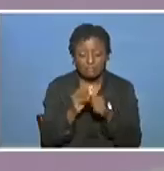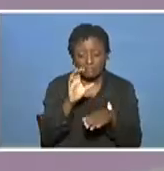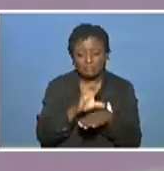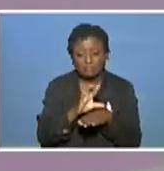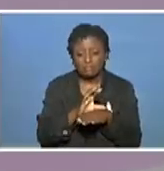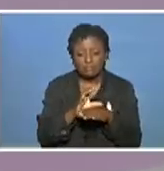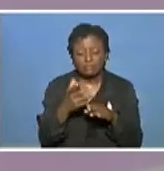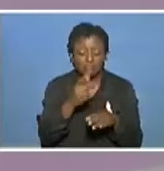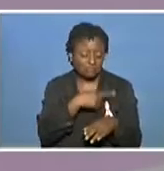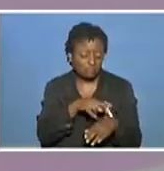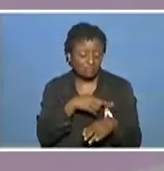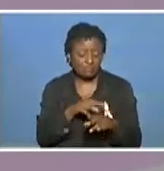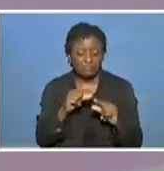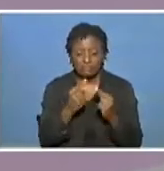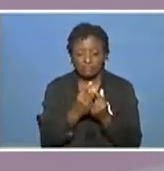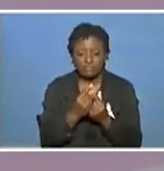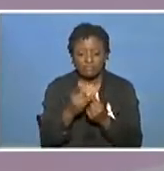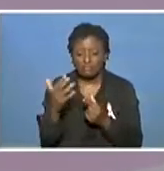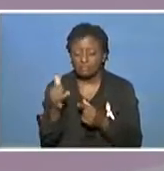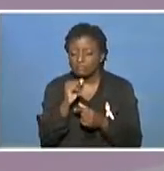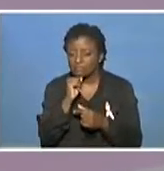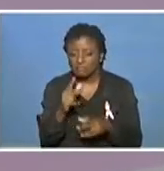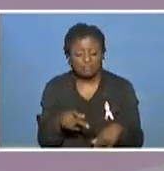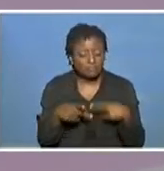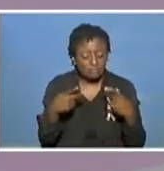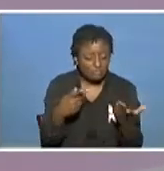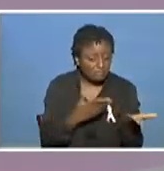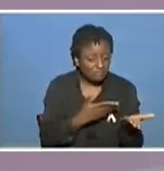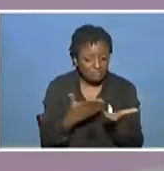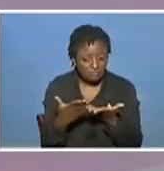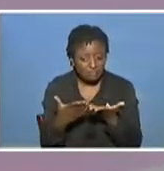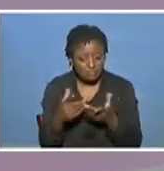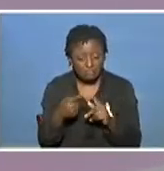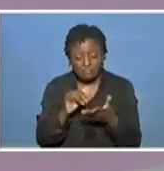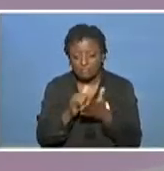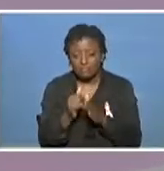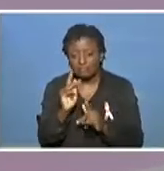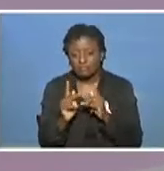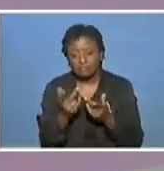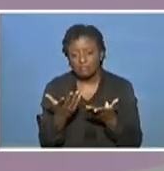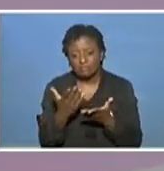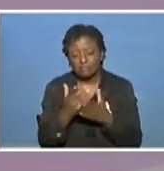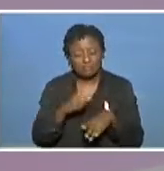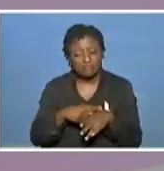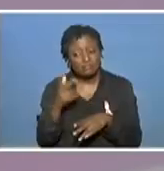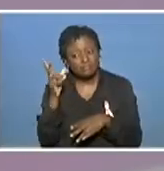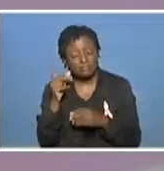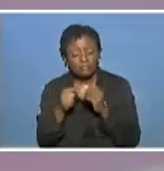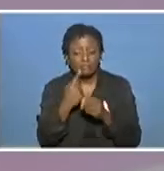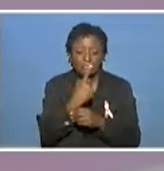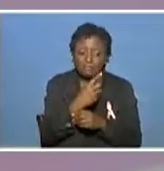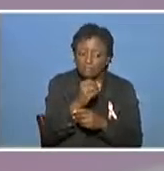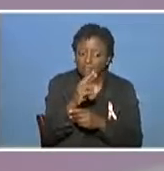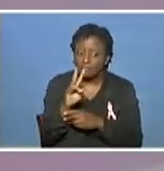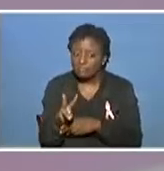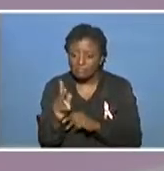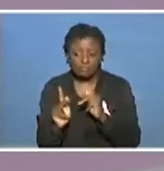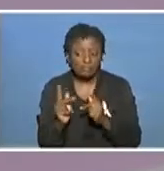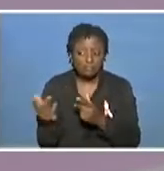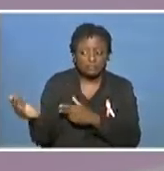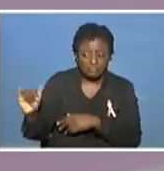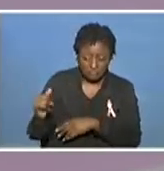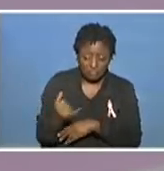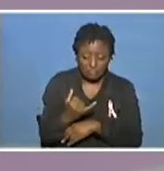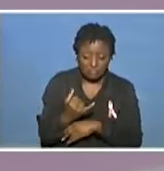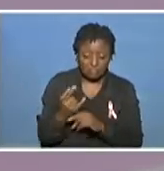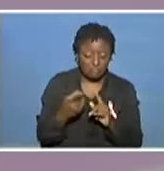and services to these people. A lot of times you only hear about one or two that are invited to the table. When we're talking about victims' rights and them